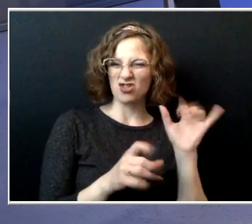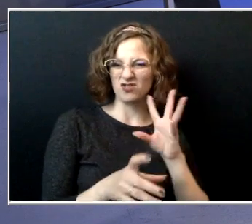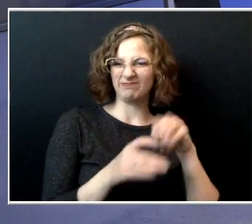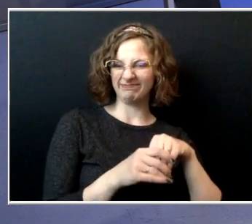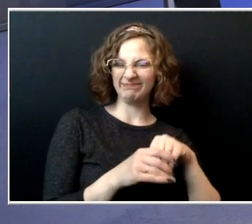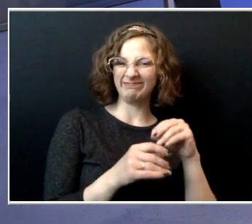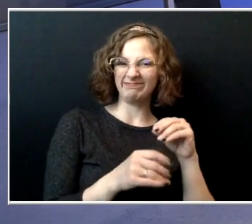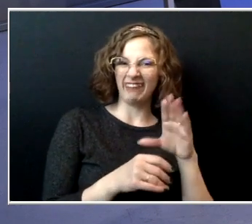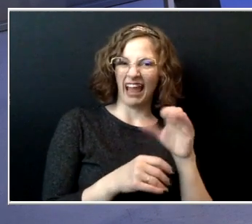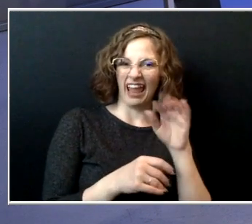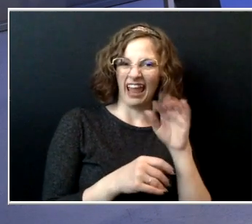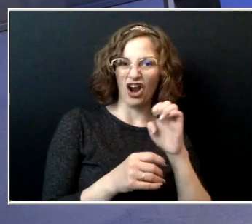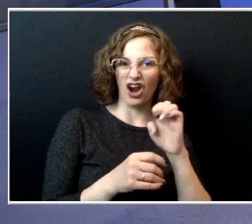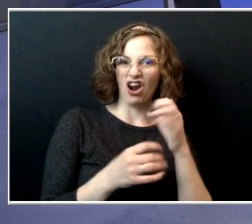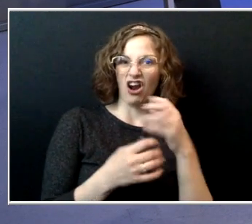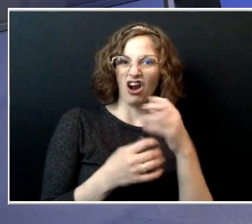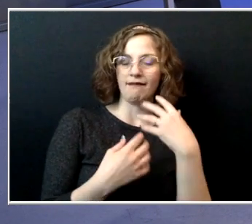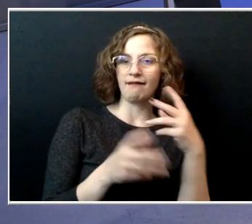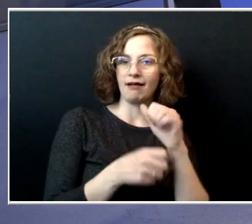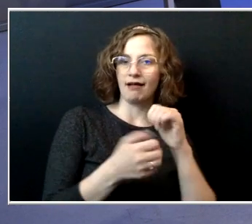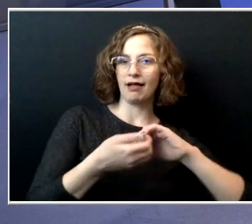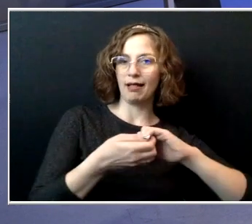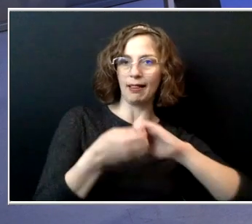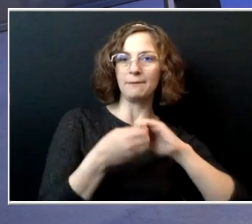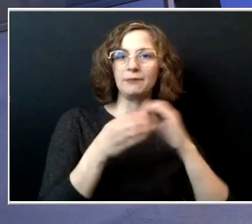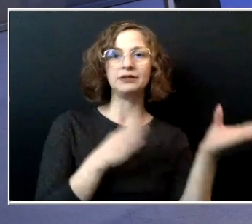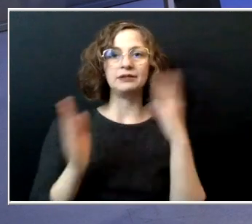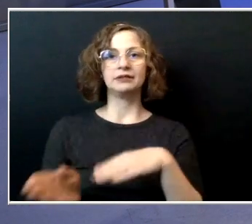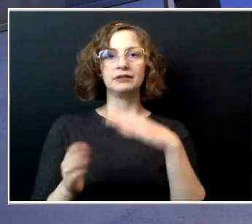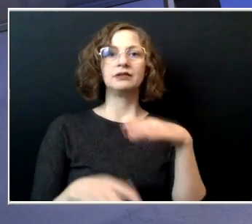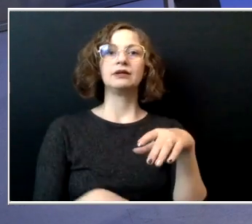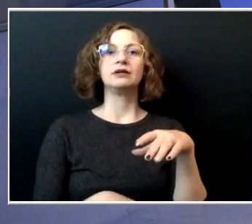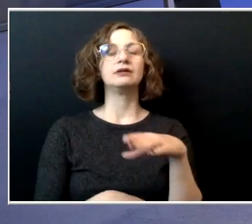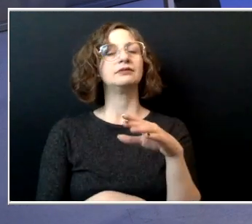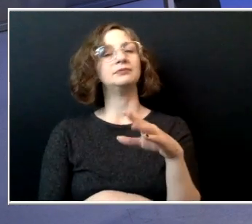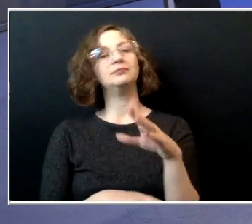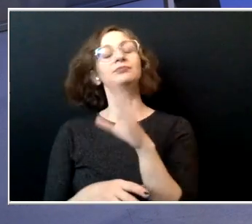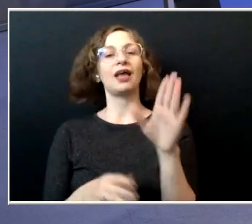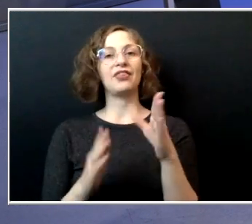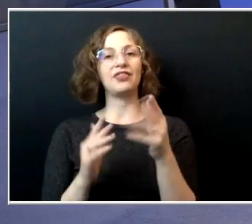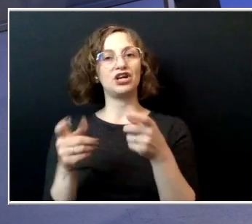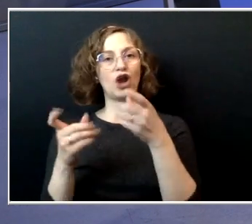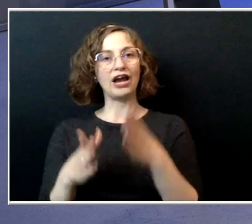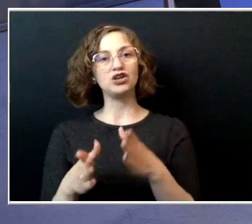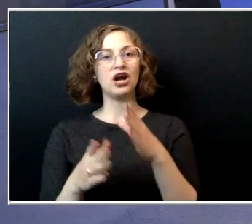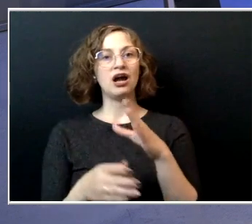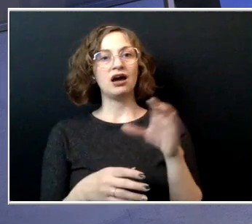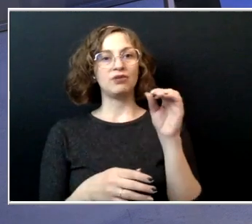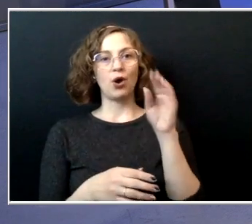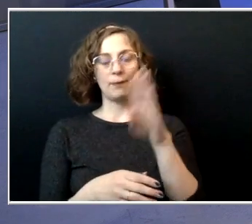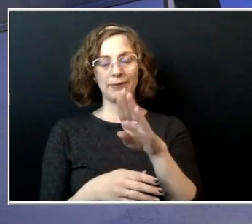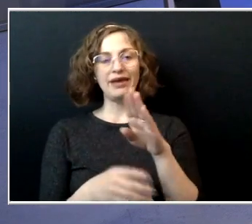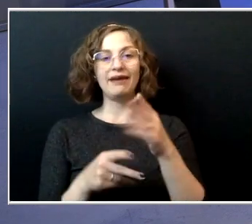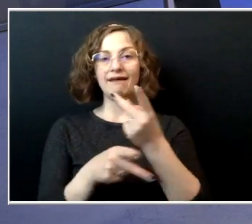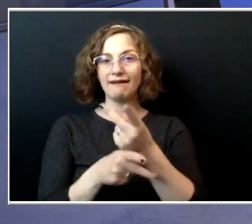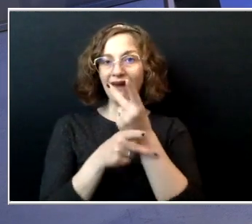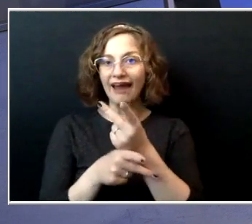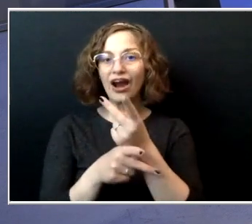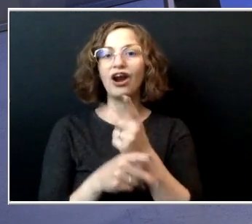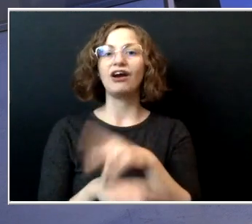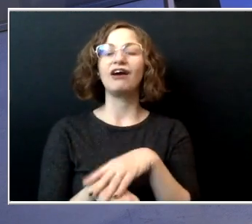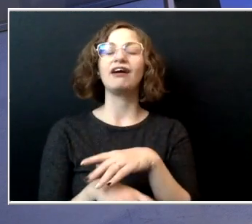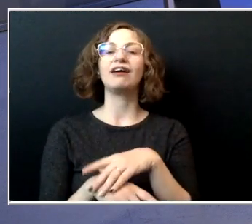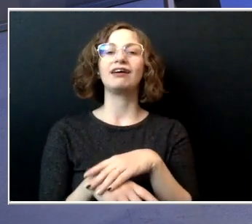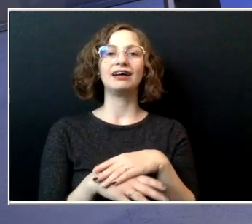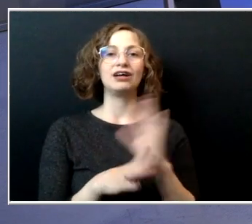clinical service chief and chair of obstetrics and gynecology here at the University of Kansas Health System. Good morning to you both. Thanks for being here. To my left